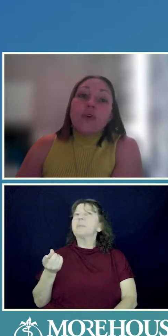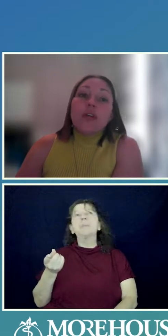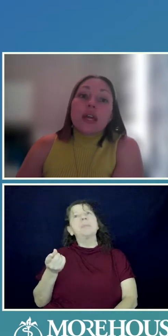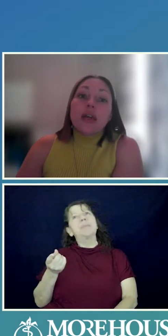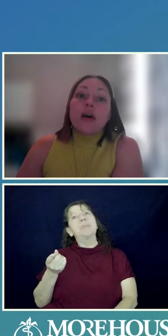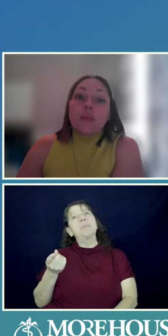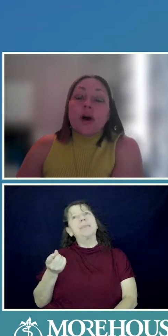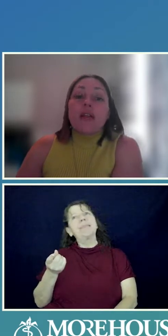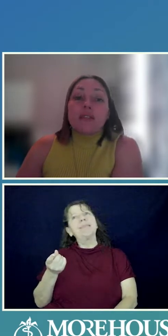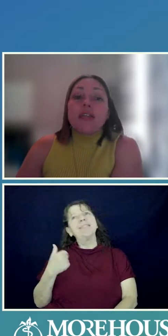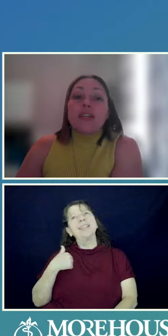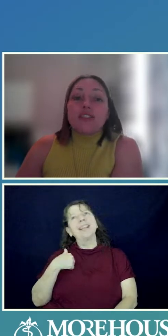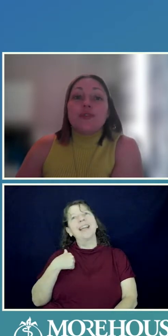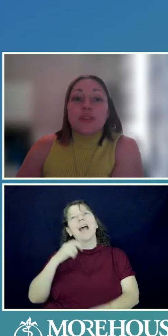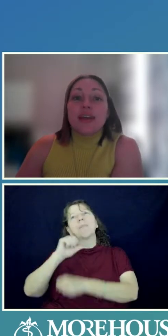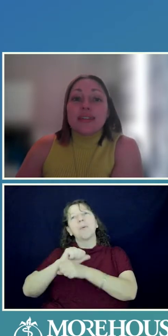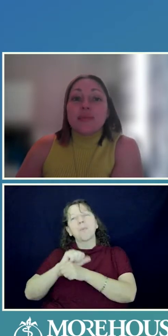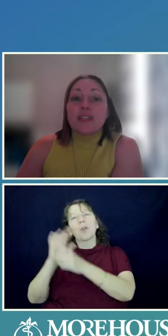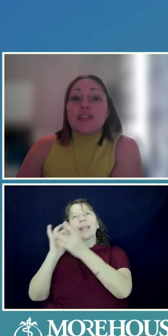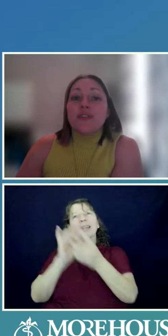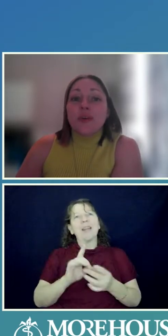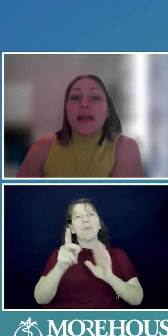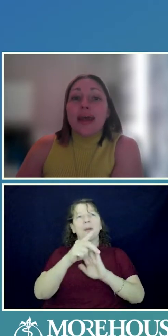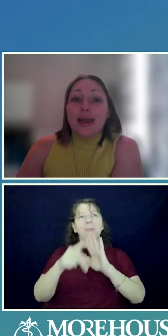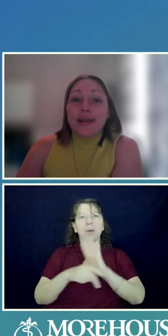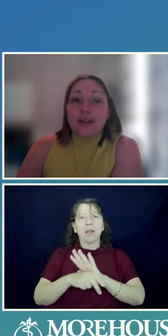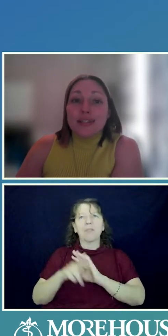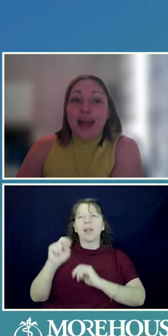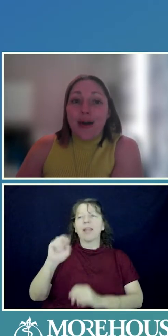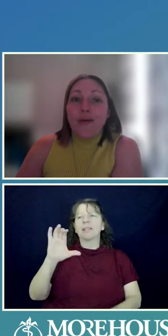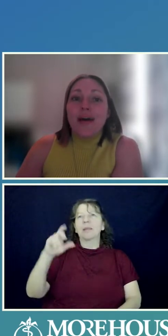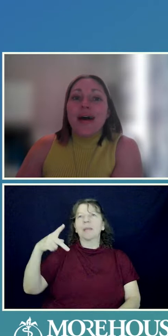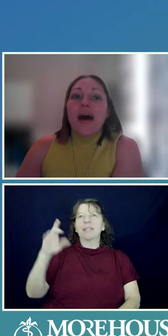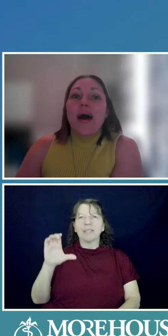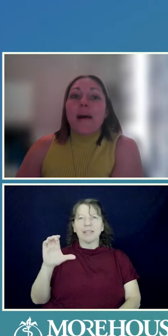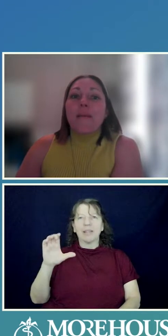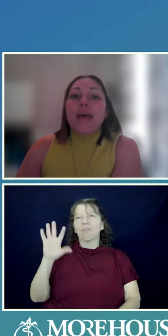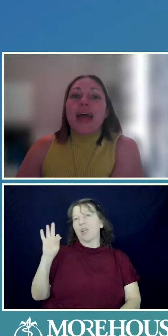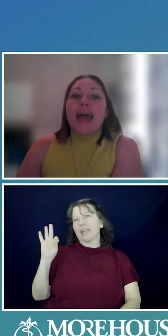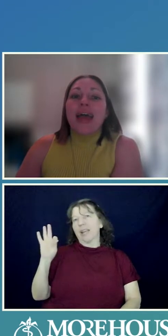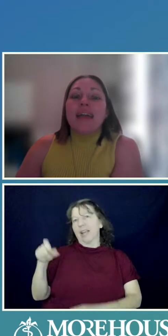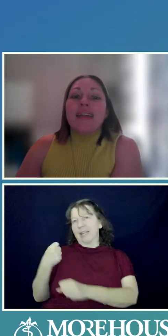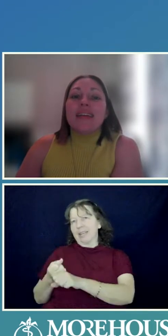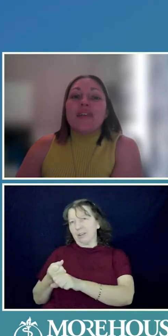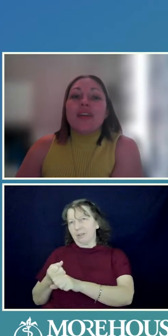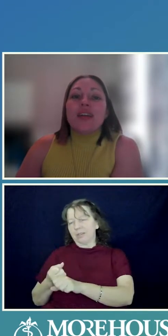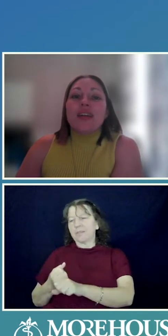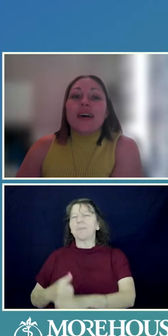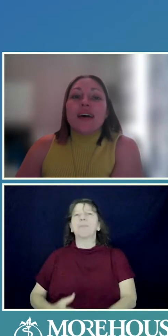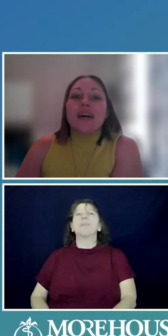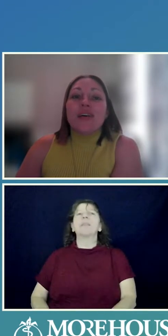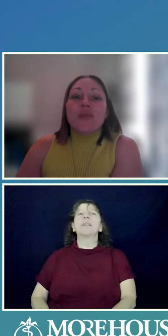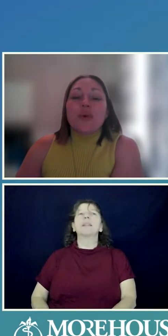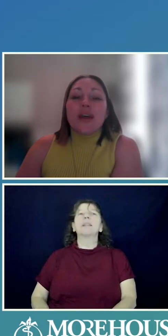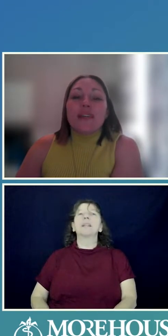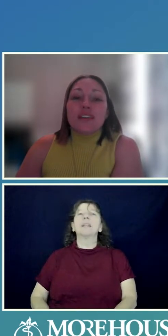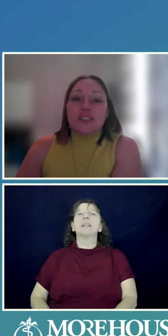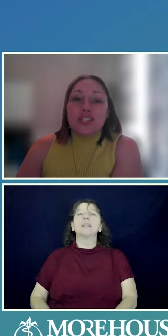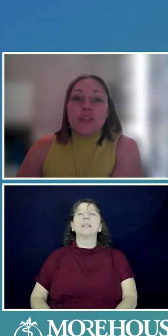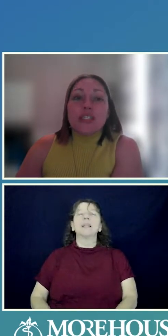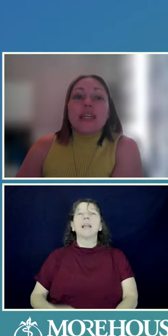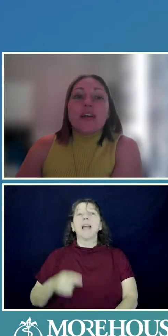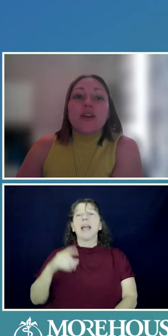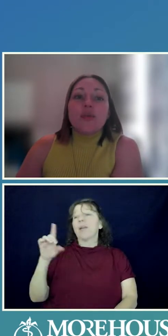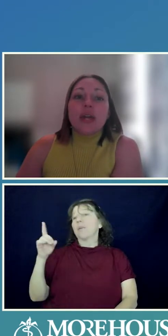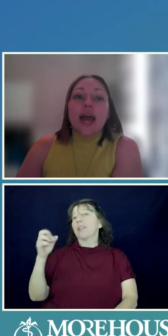I've been working on policy issues with the NCPC for about 9 years now. And even when Dr.